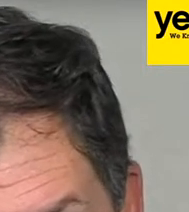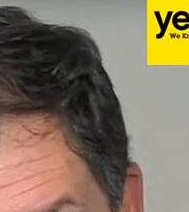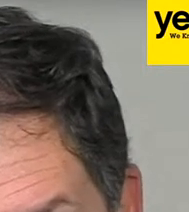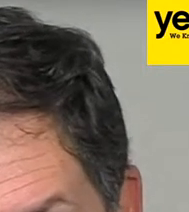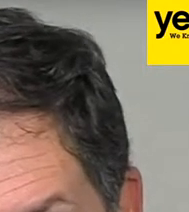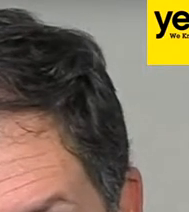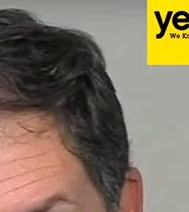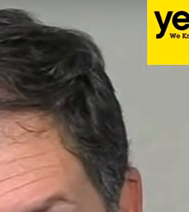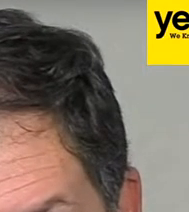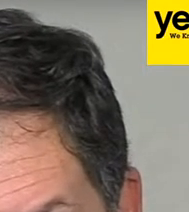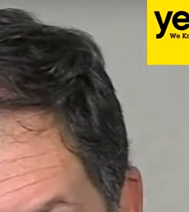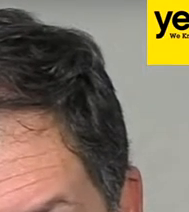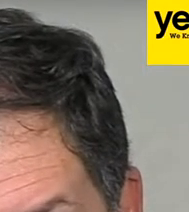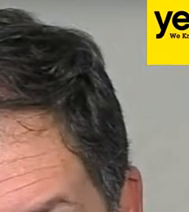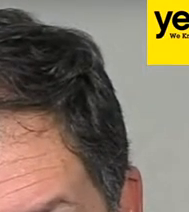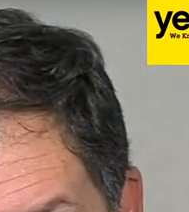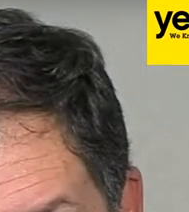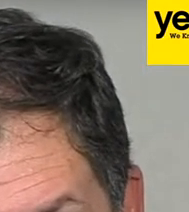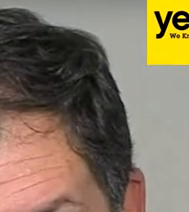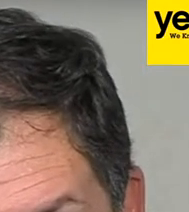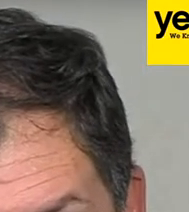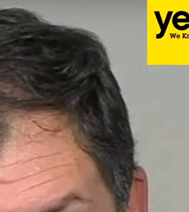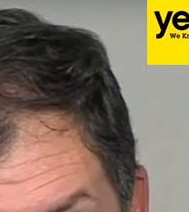take a vaccine or not.